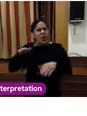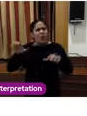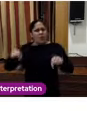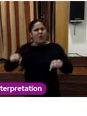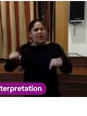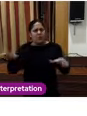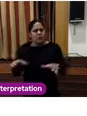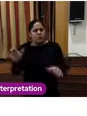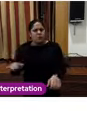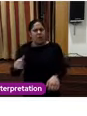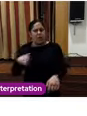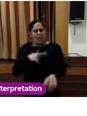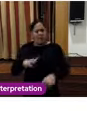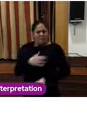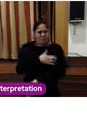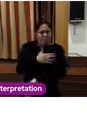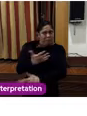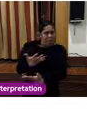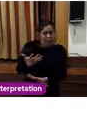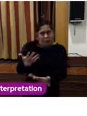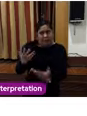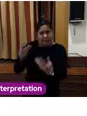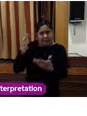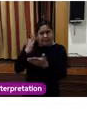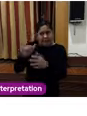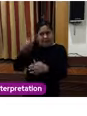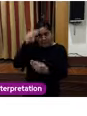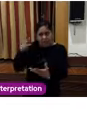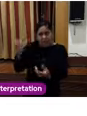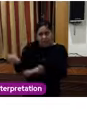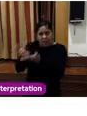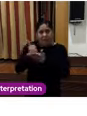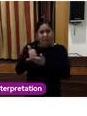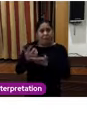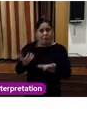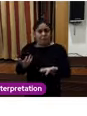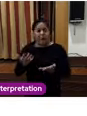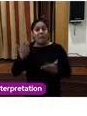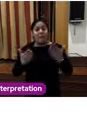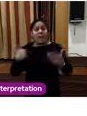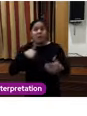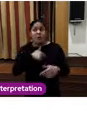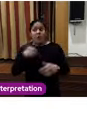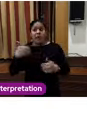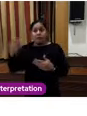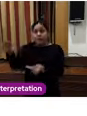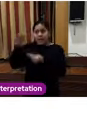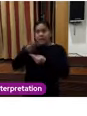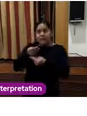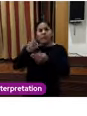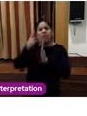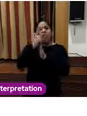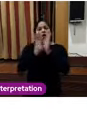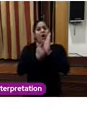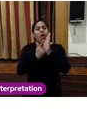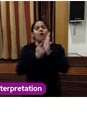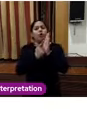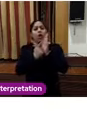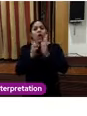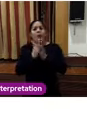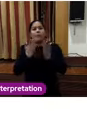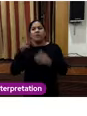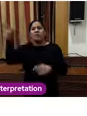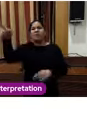So that kind of information would be more than helpful. For sure. If we had access to the law books, I would be able to research that.